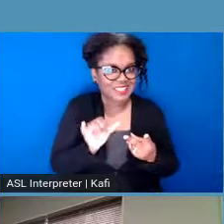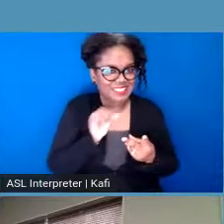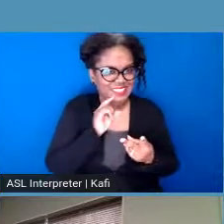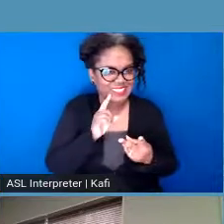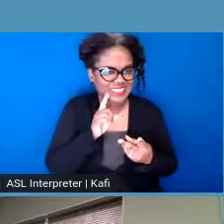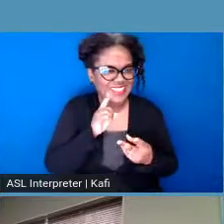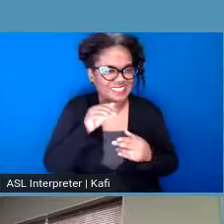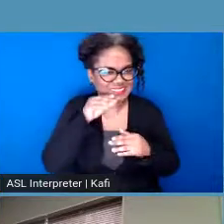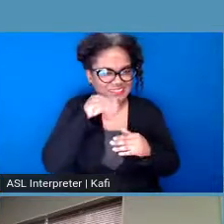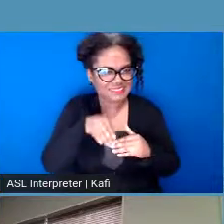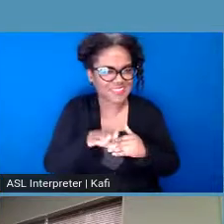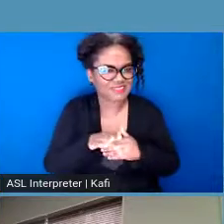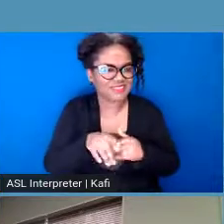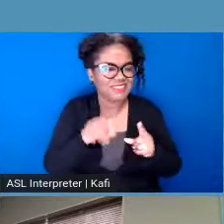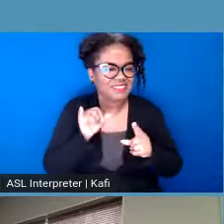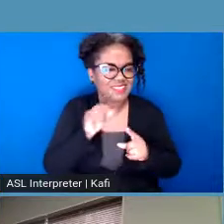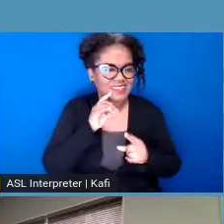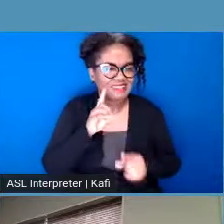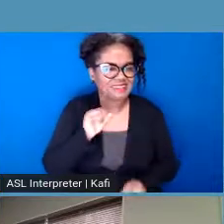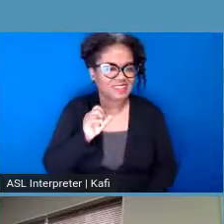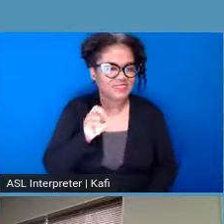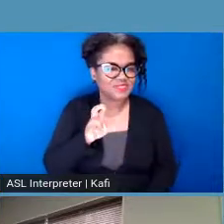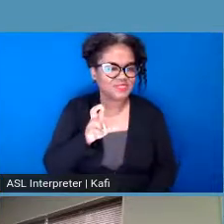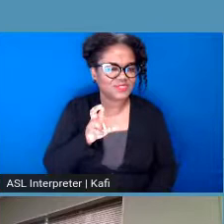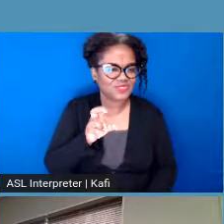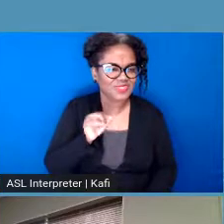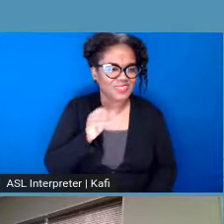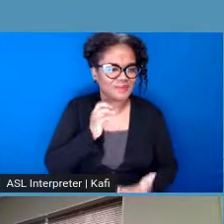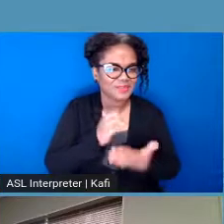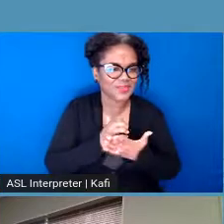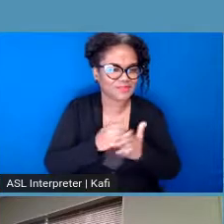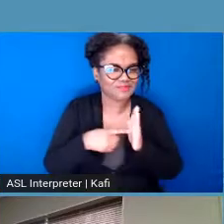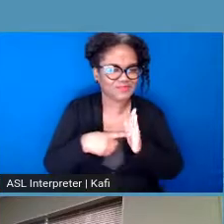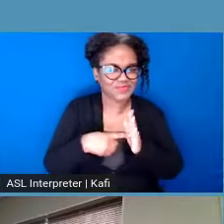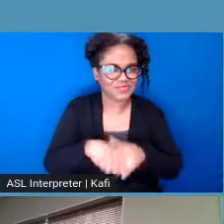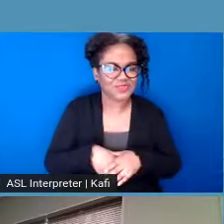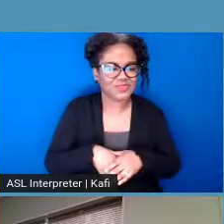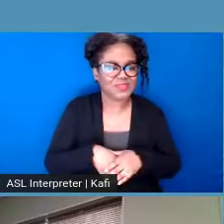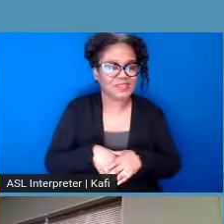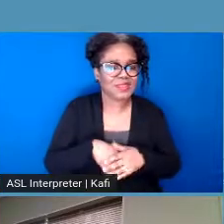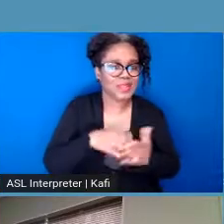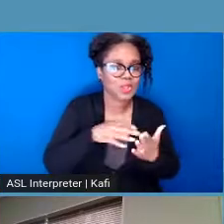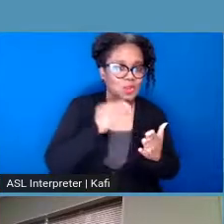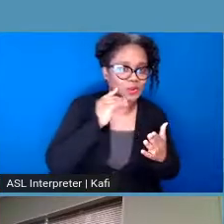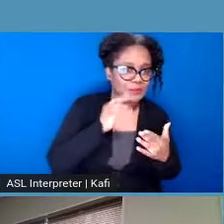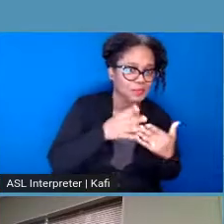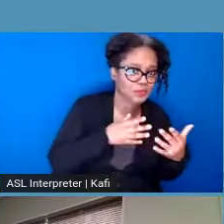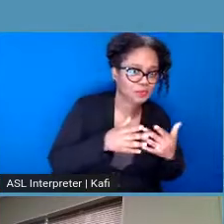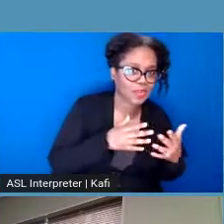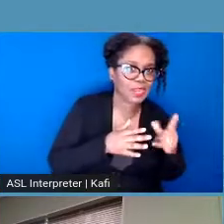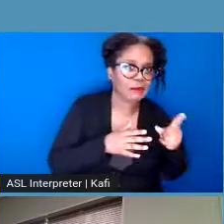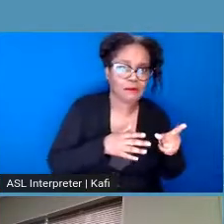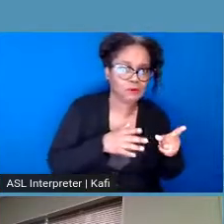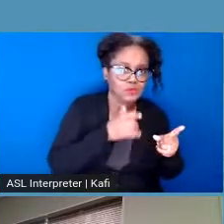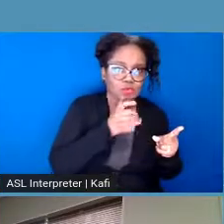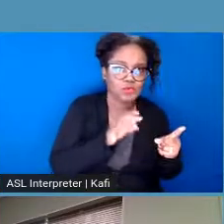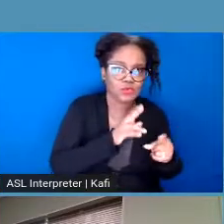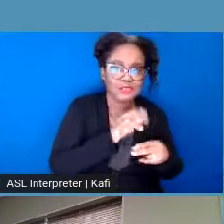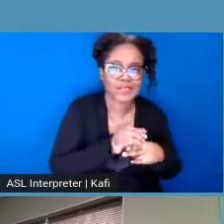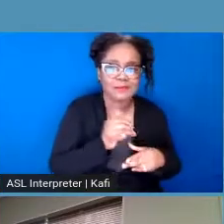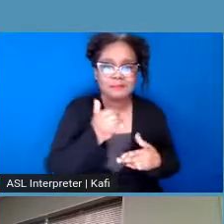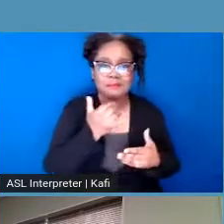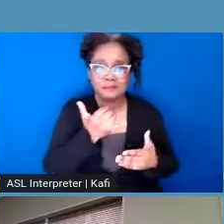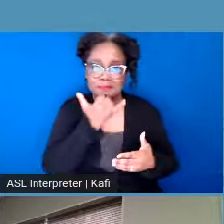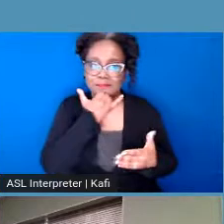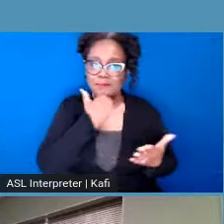this way, so I kind of found other ways to make it work. And I think it's worth taking. I know we're all in a rush and everyone's overworked, especially now, but I think